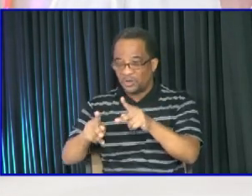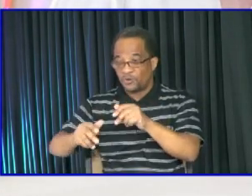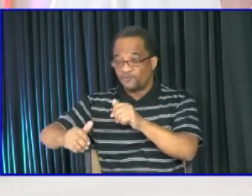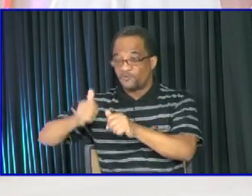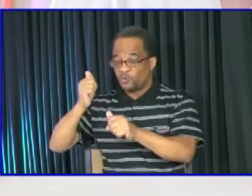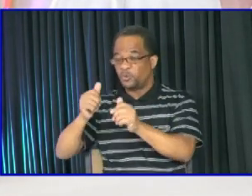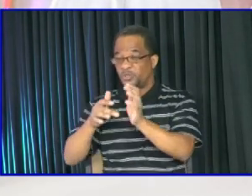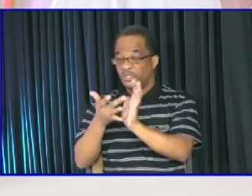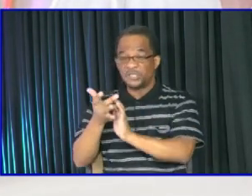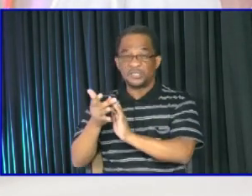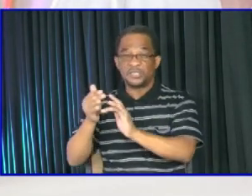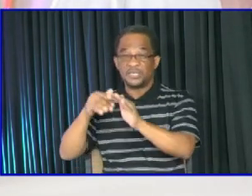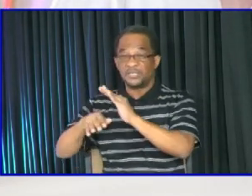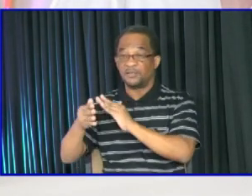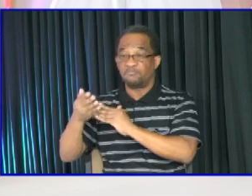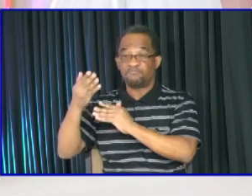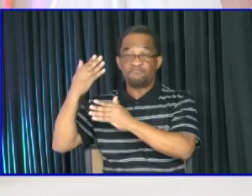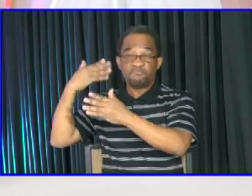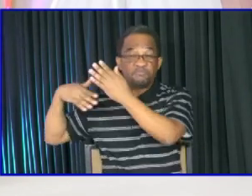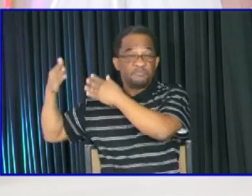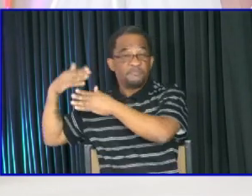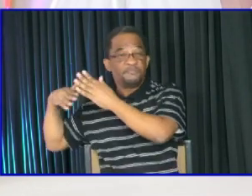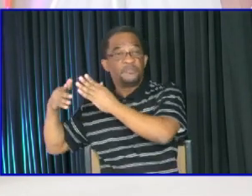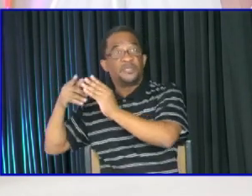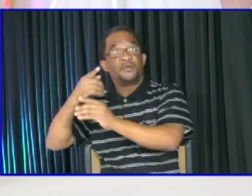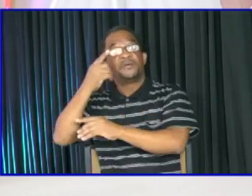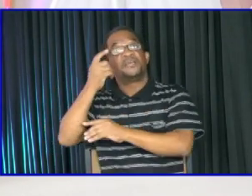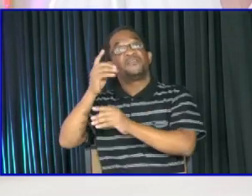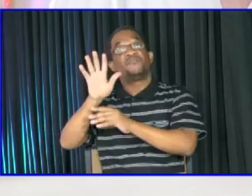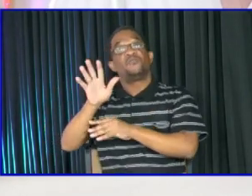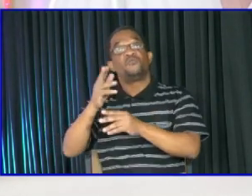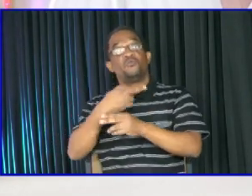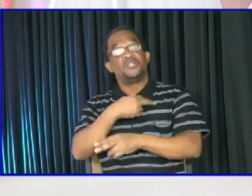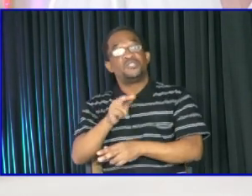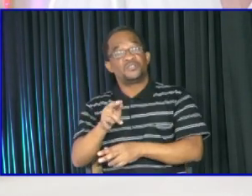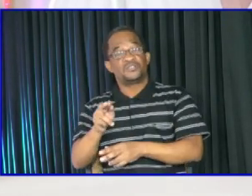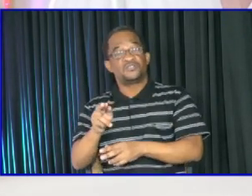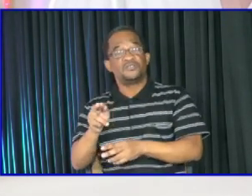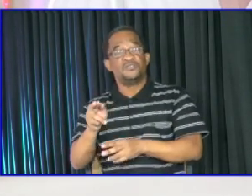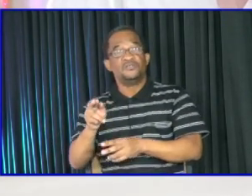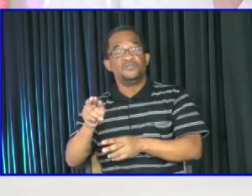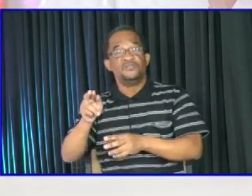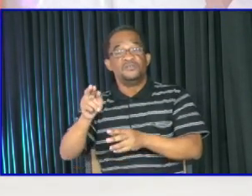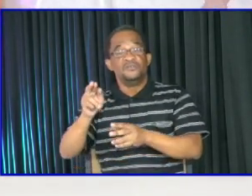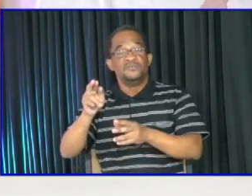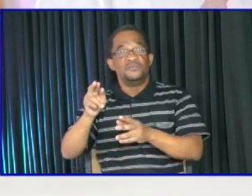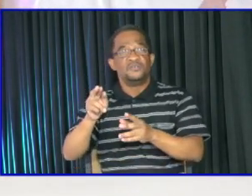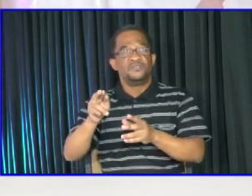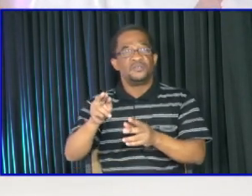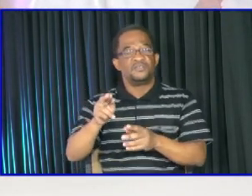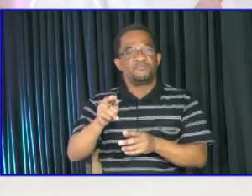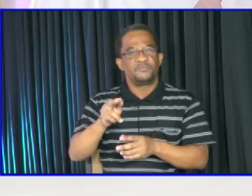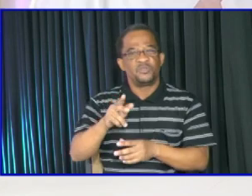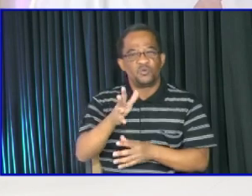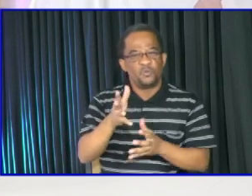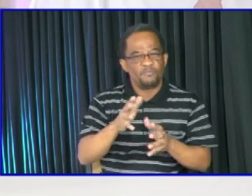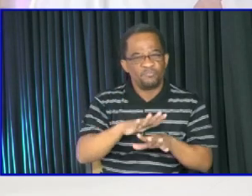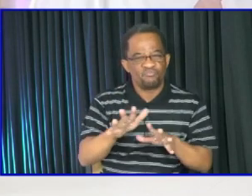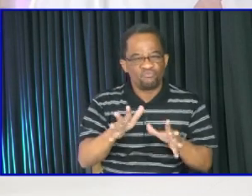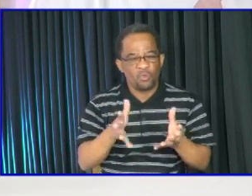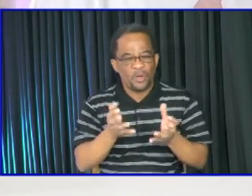you're stubborn, could it be that because of your religious tradition, instead instead of deciding for Jesus, you